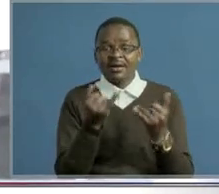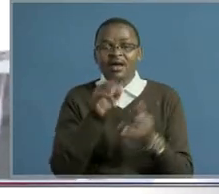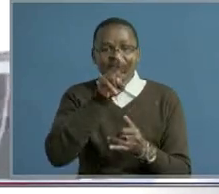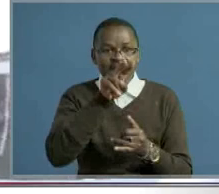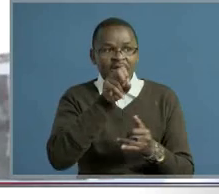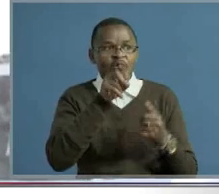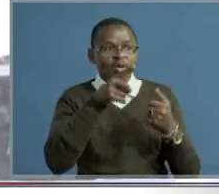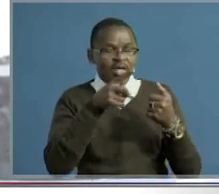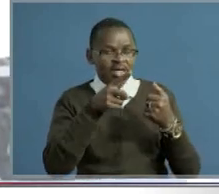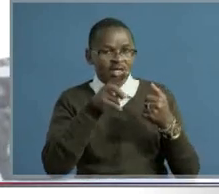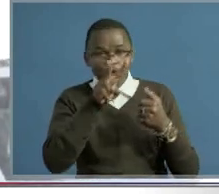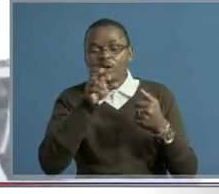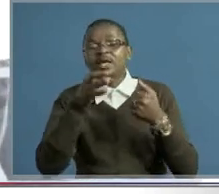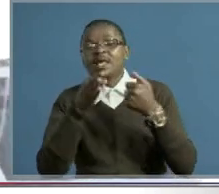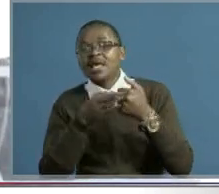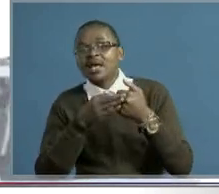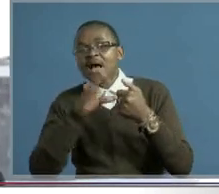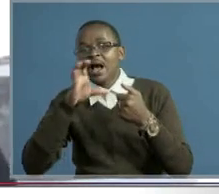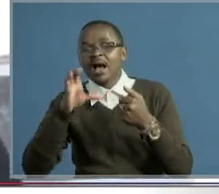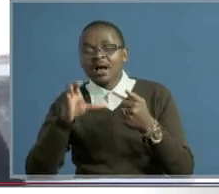28 counties